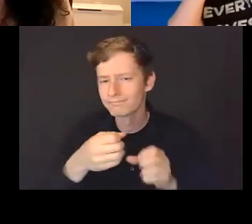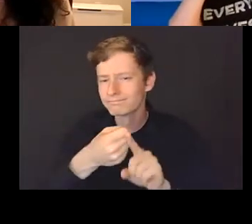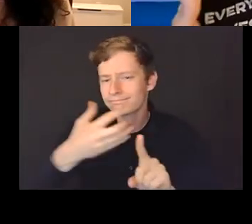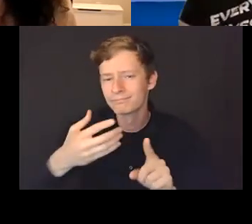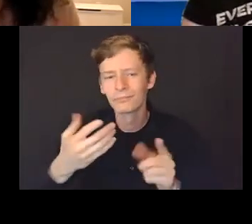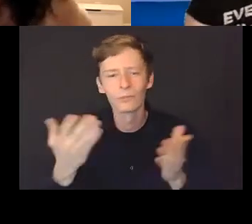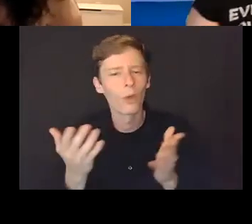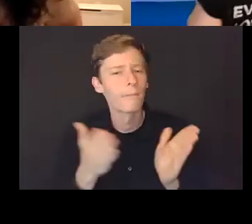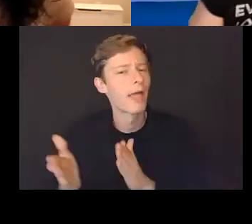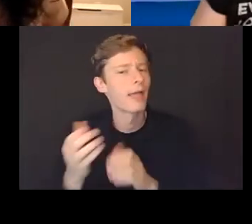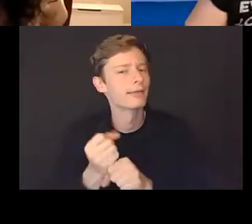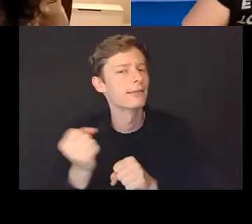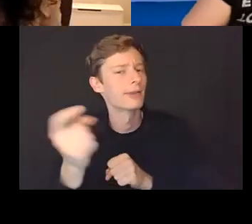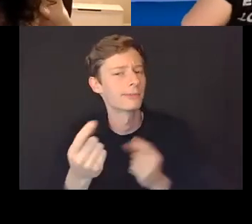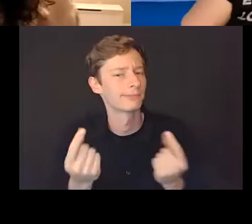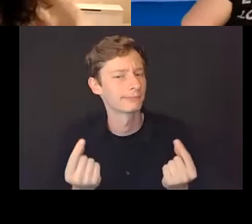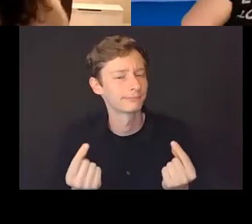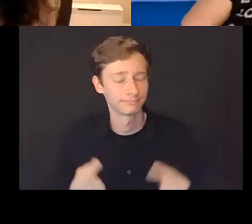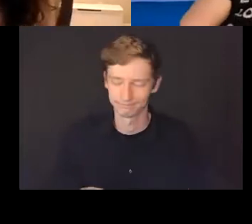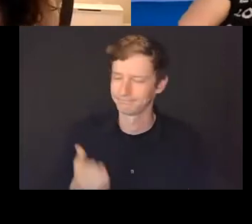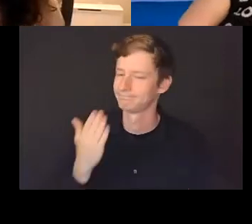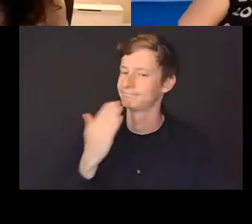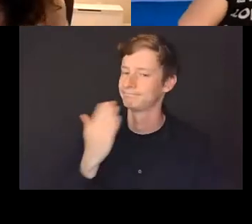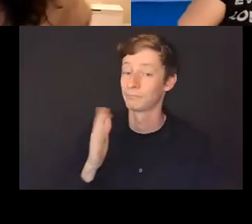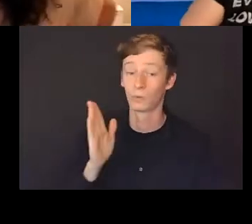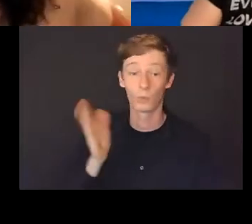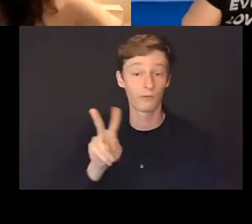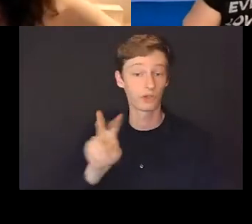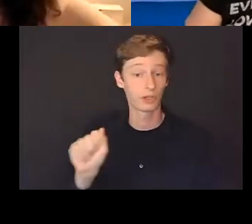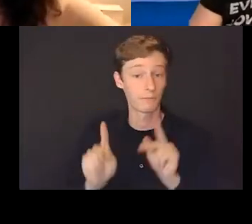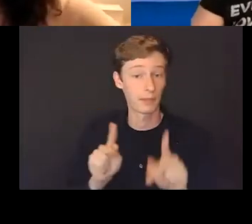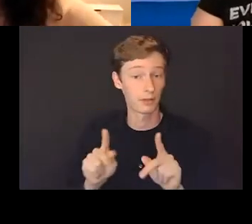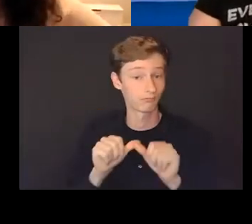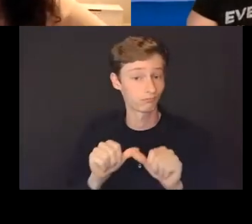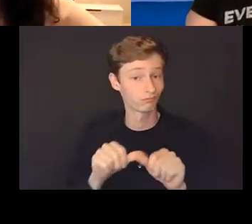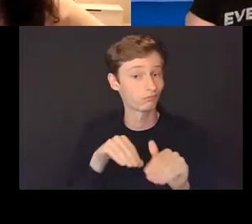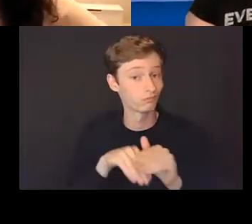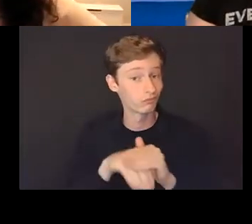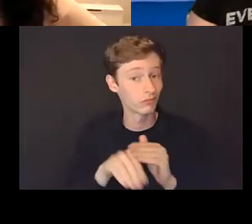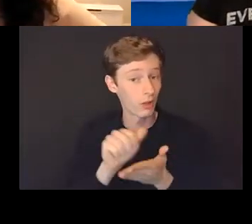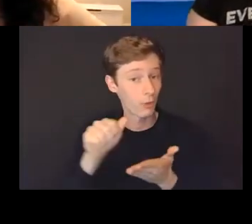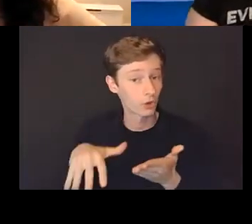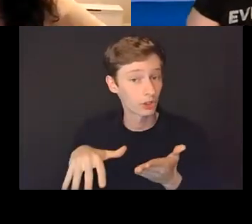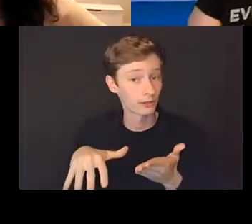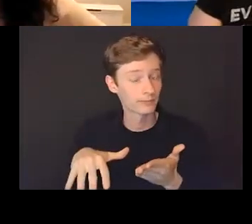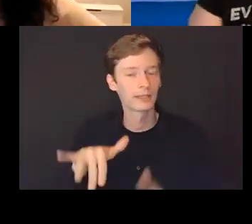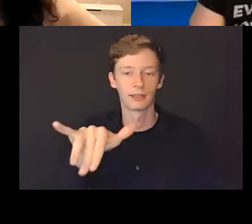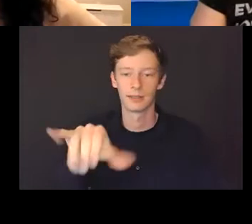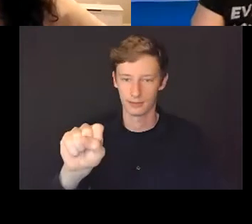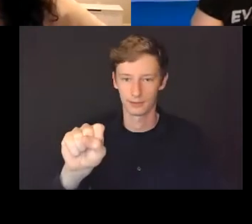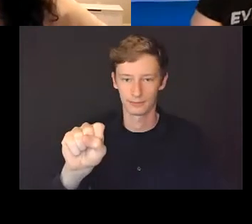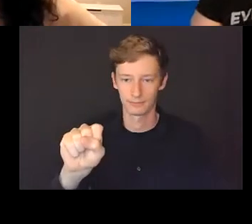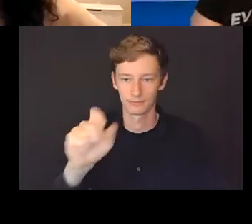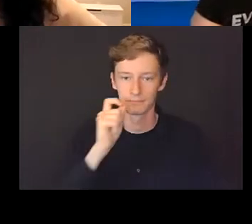question. Will Virginians continue to have access? The short answer is yes. As mentioned, this decision, if